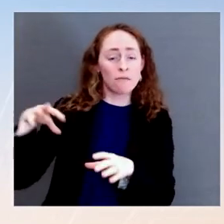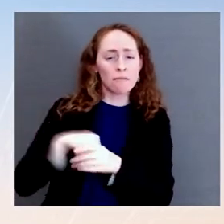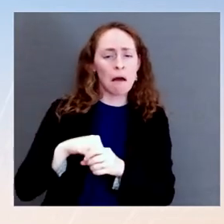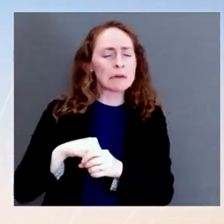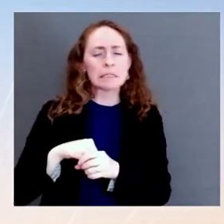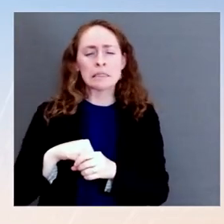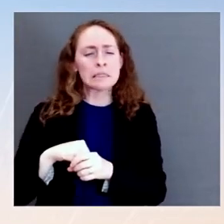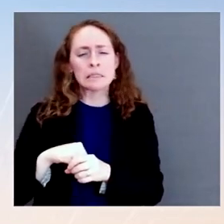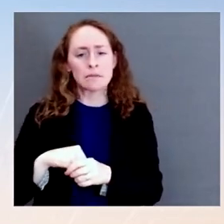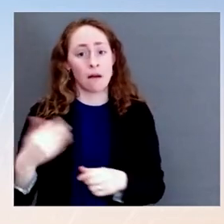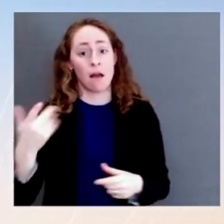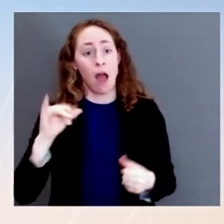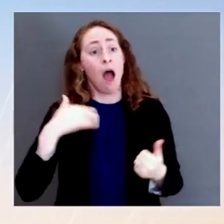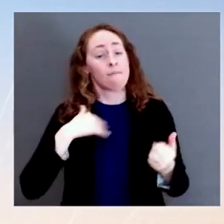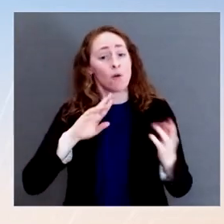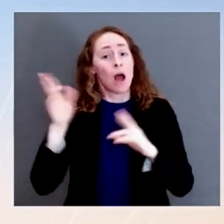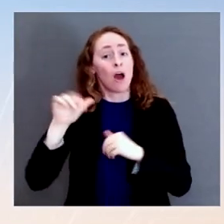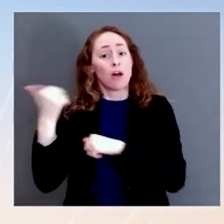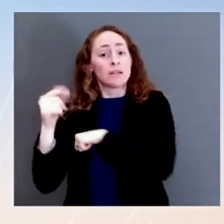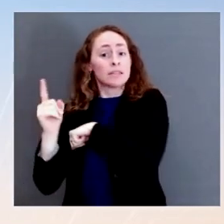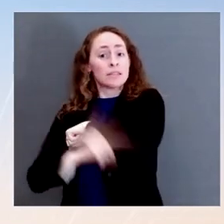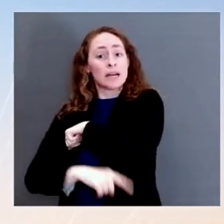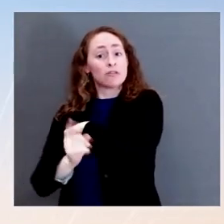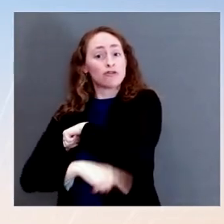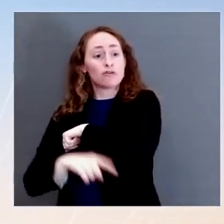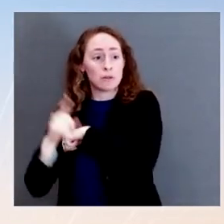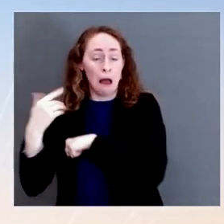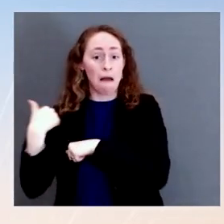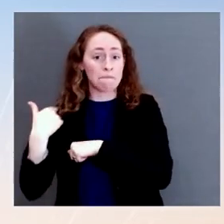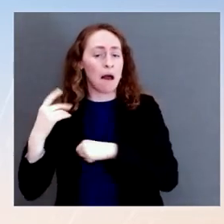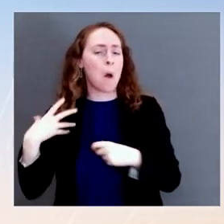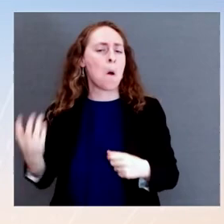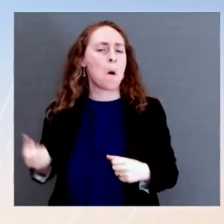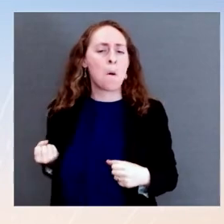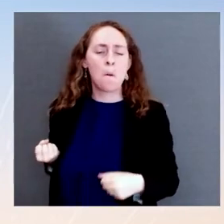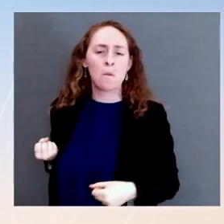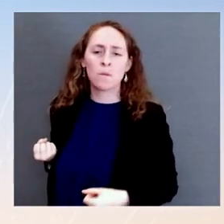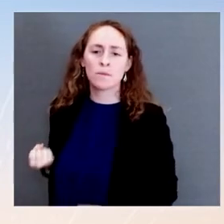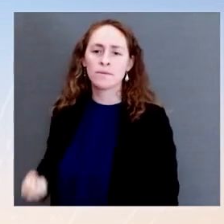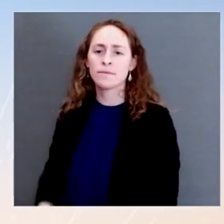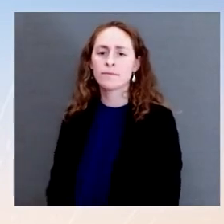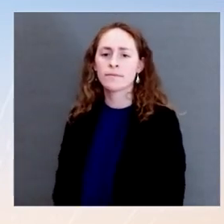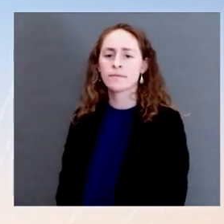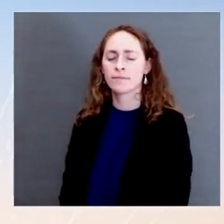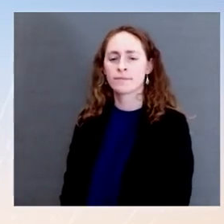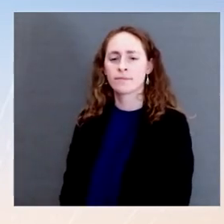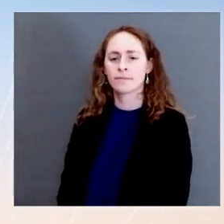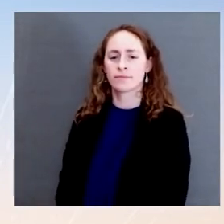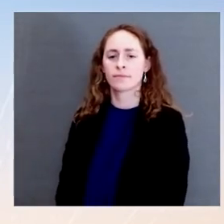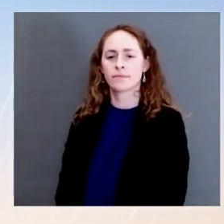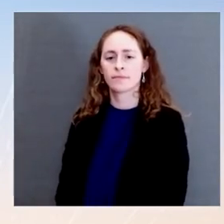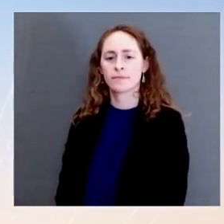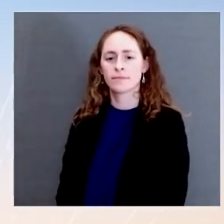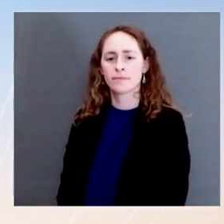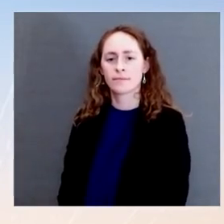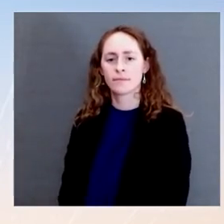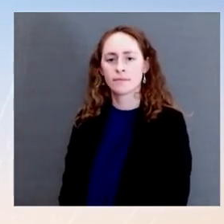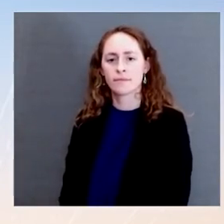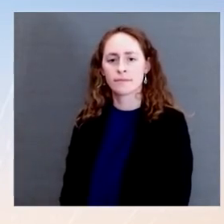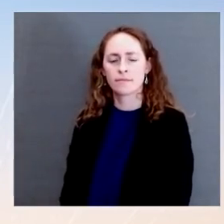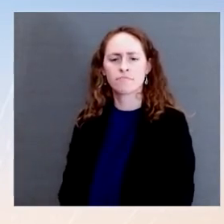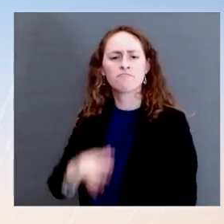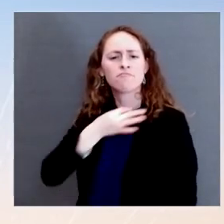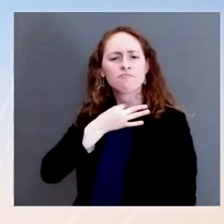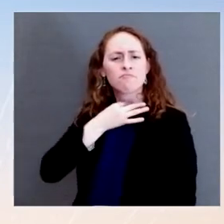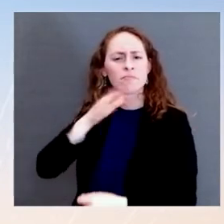House characterize relations with Russia heading into this call right now? I think our objective from the beginning of the president's